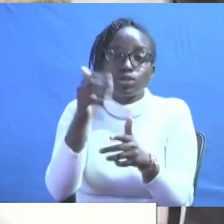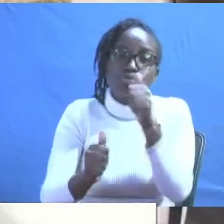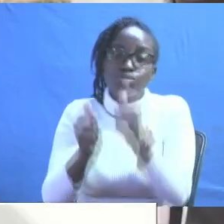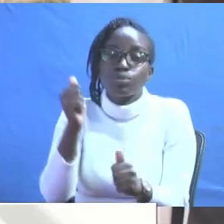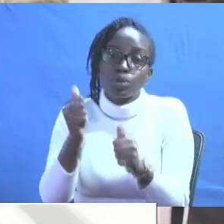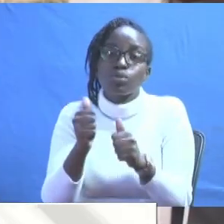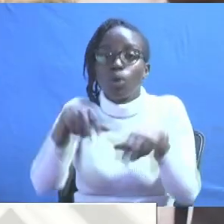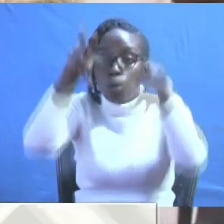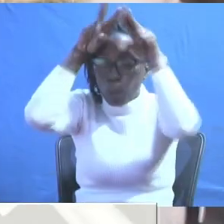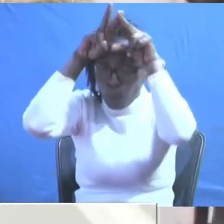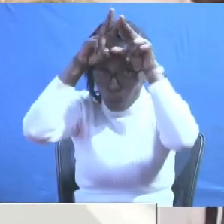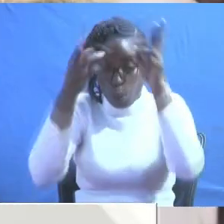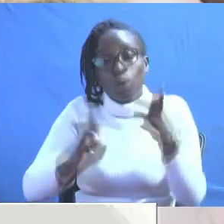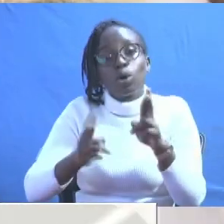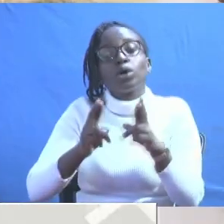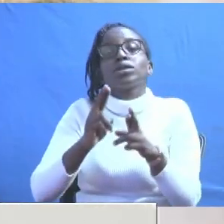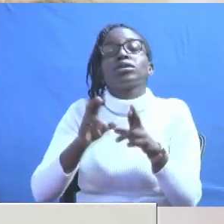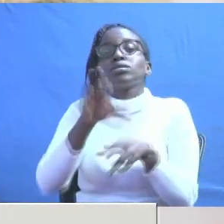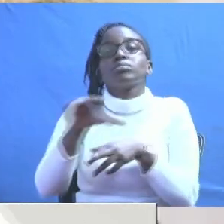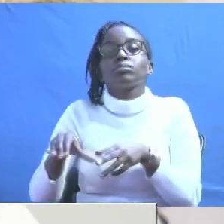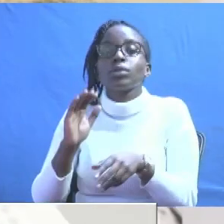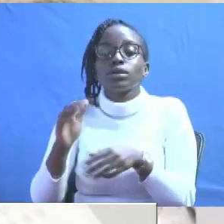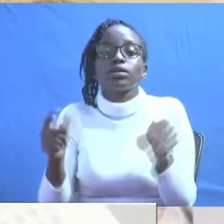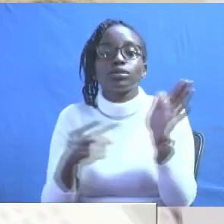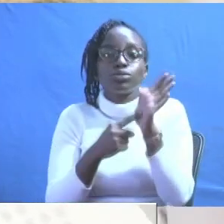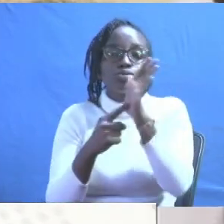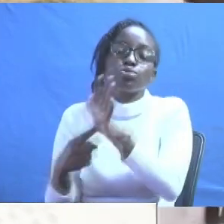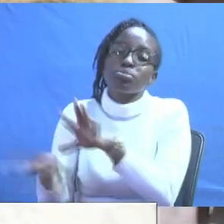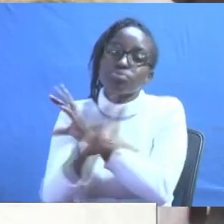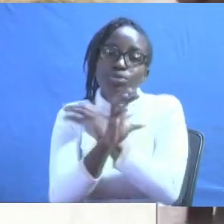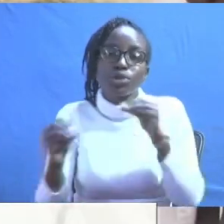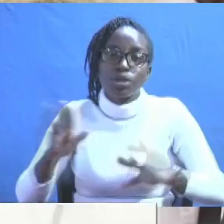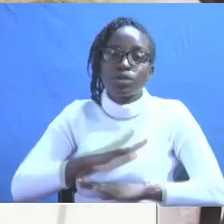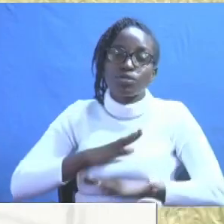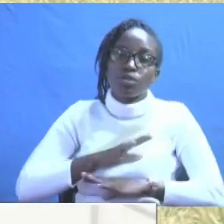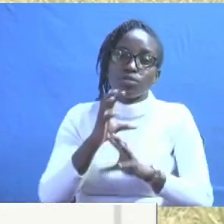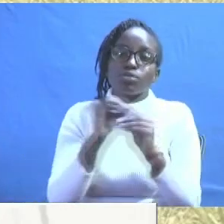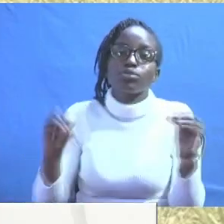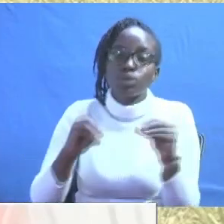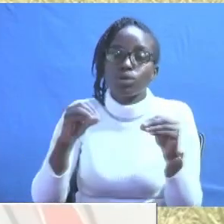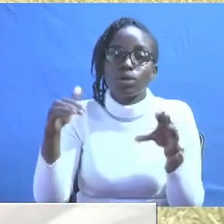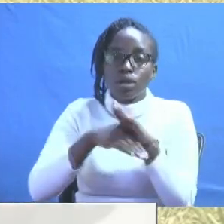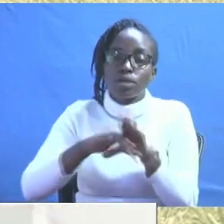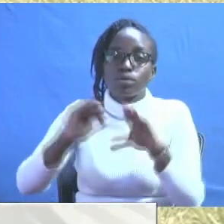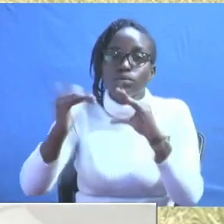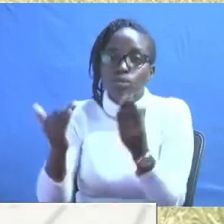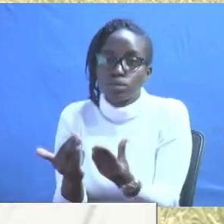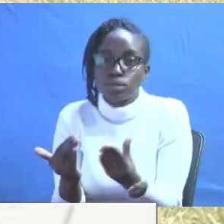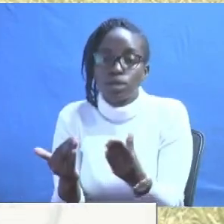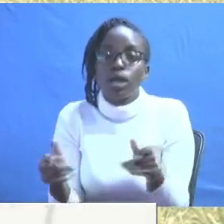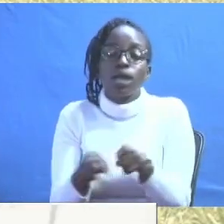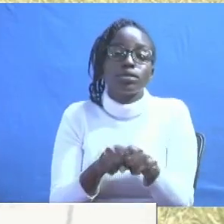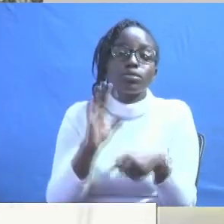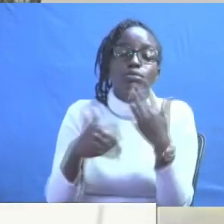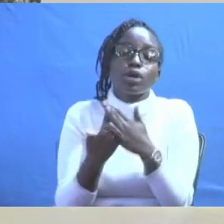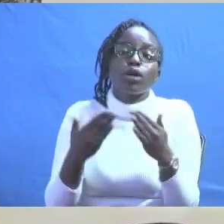red market, sababu ni vile hata haionekani, hata haitoshi in the community. As lack of quality breeds remains to be